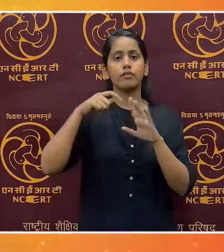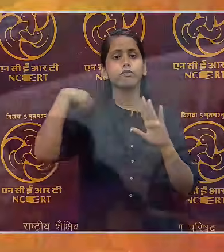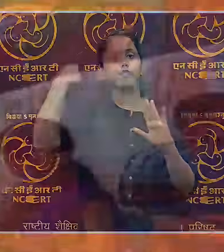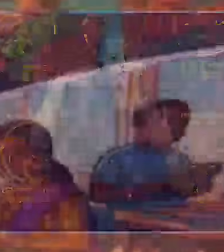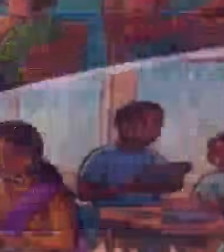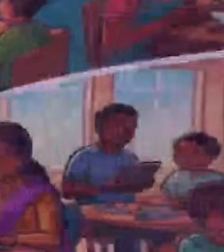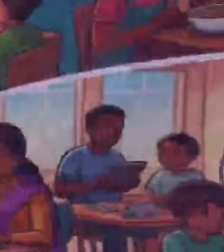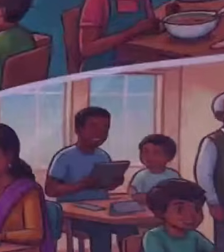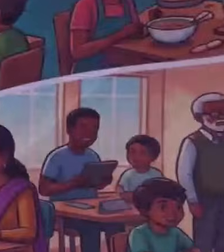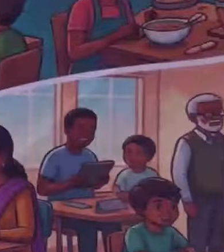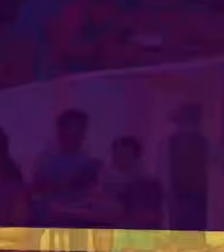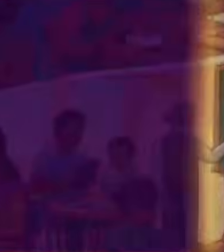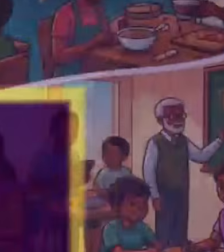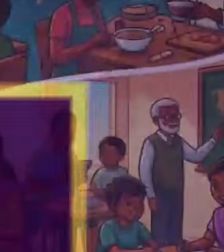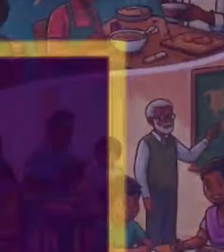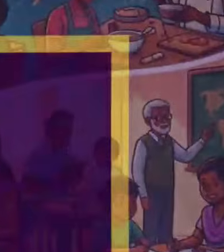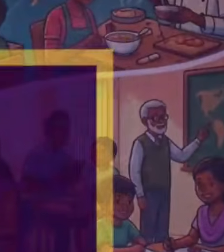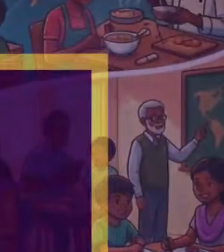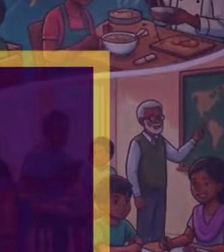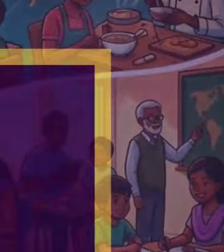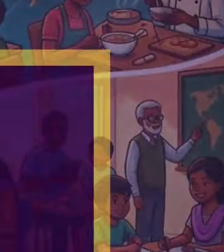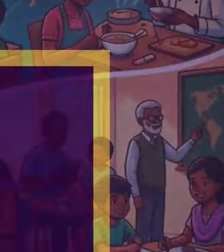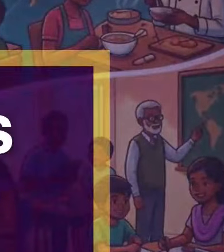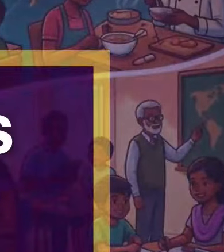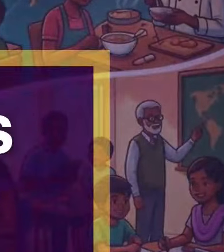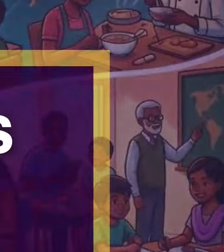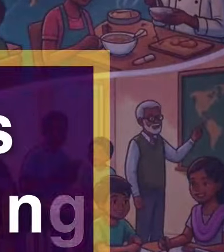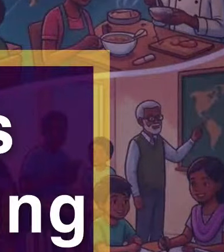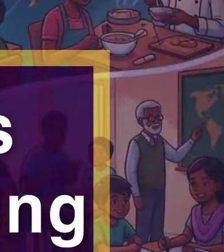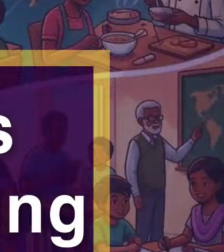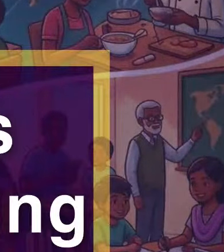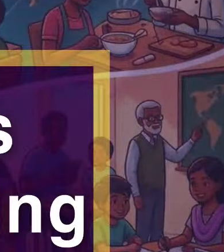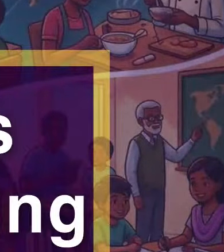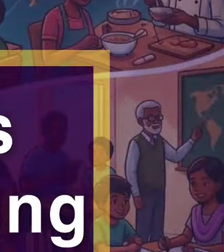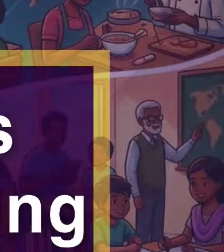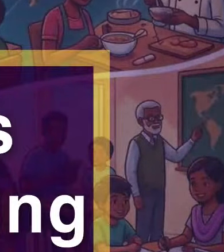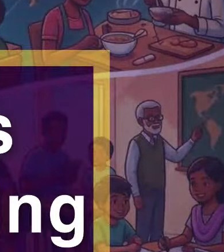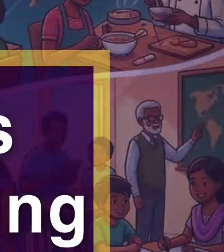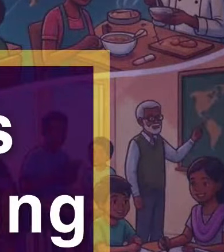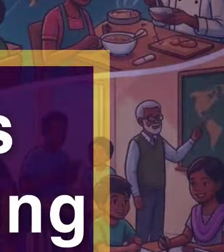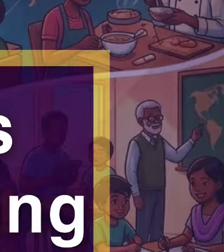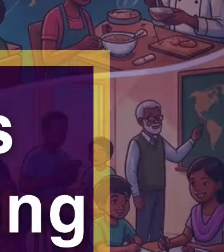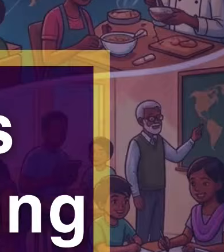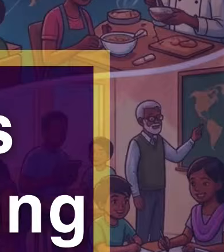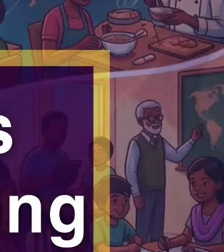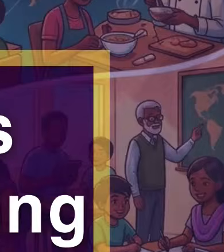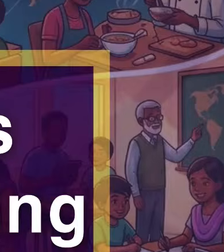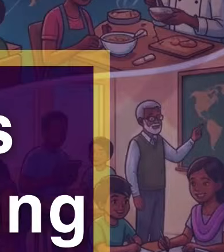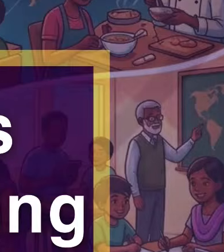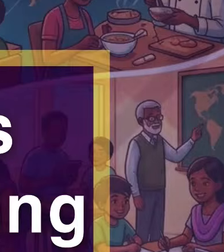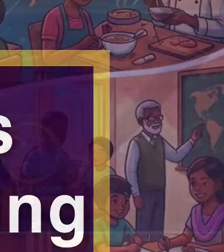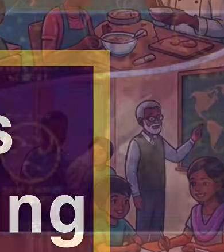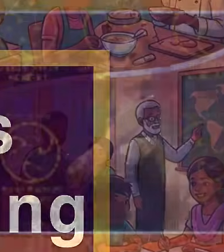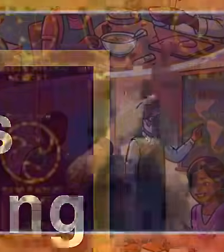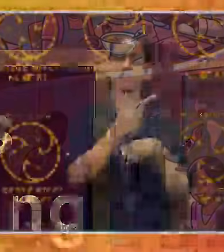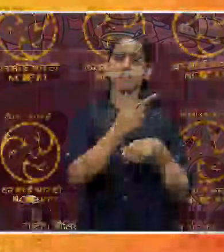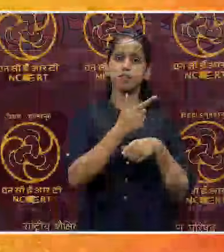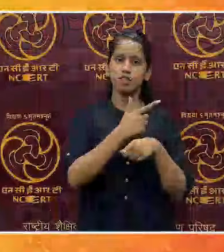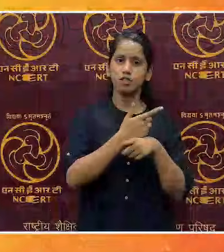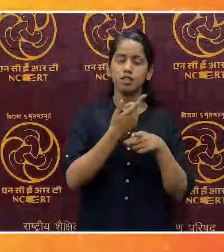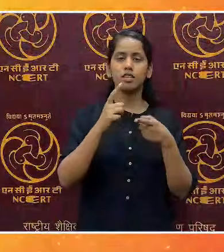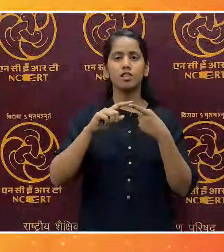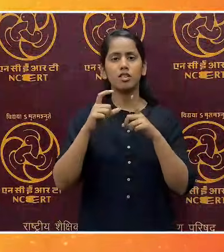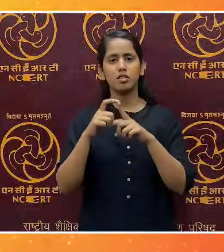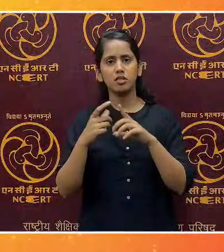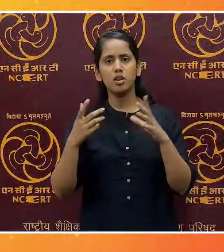and editing. And we will learn about this topic in detail because as teachers, teacher educators, as content creators